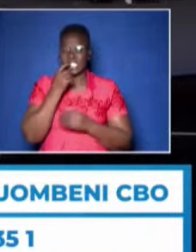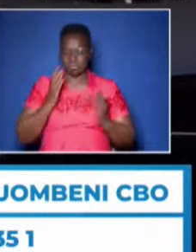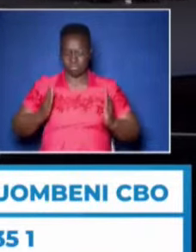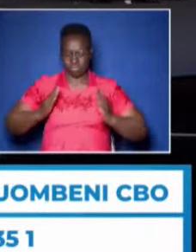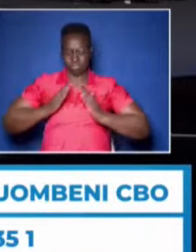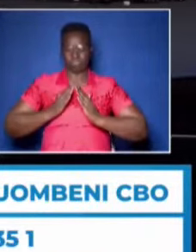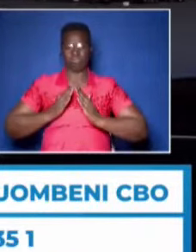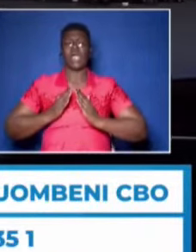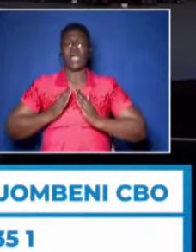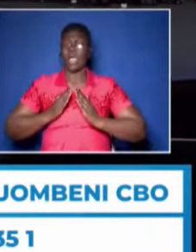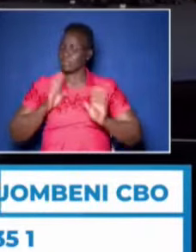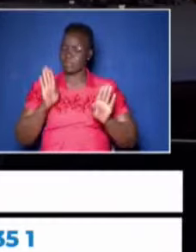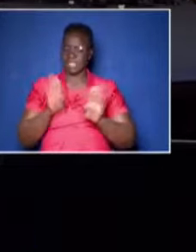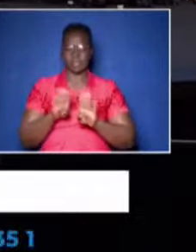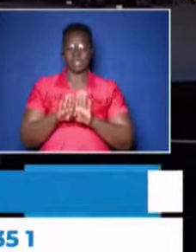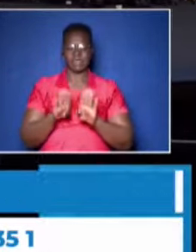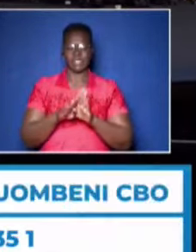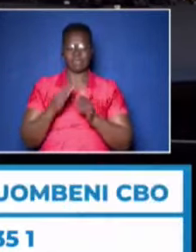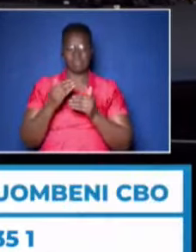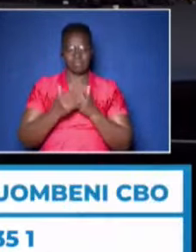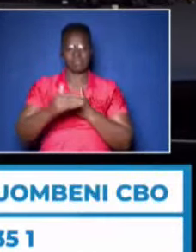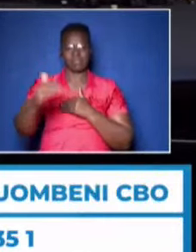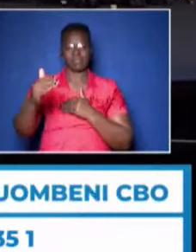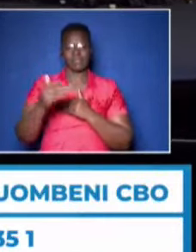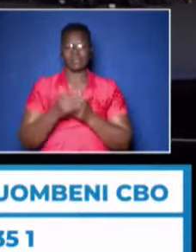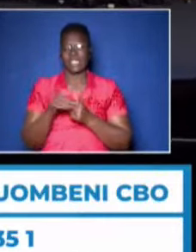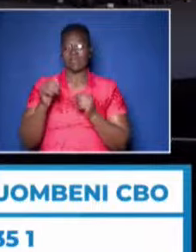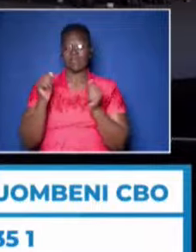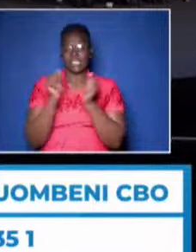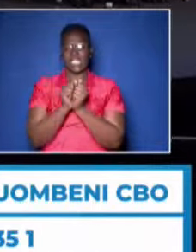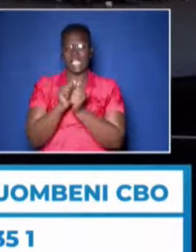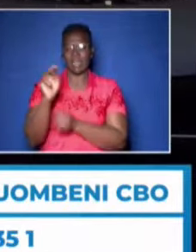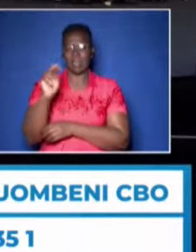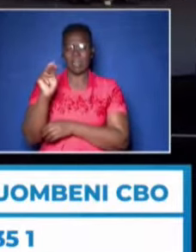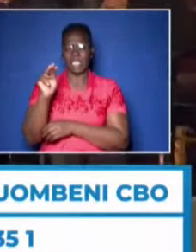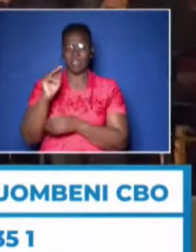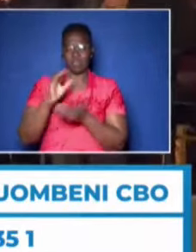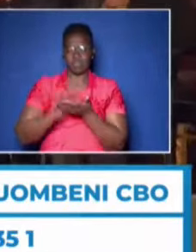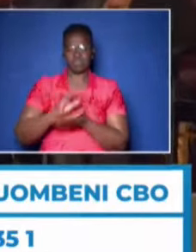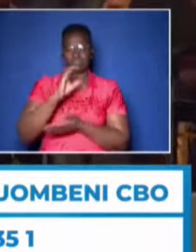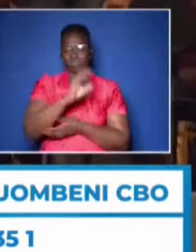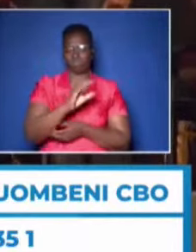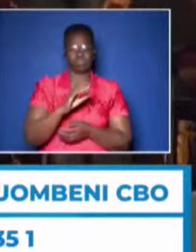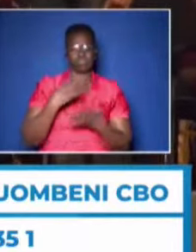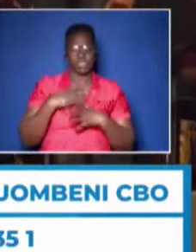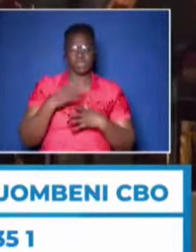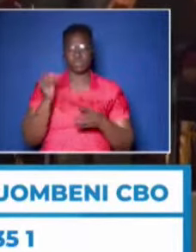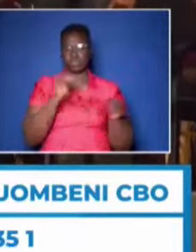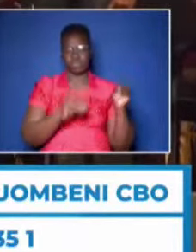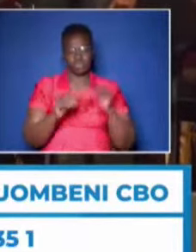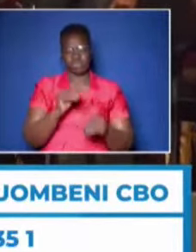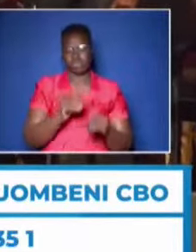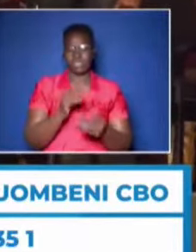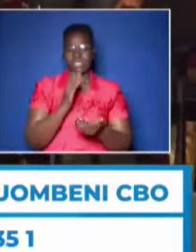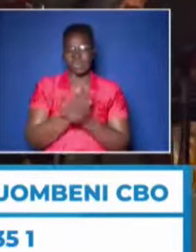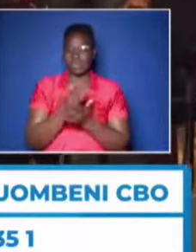suit and they gave $10 million the wealth of the